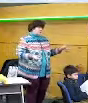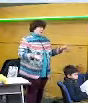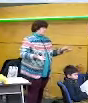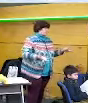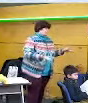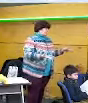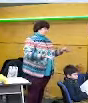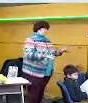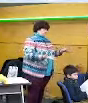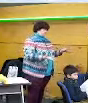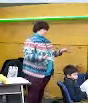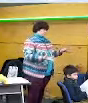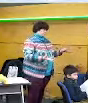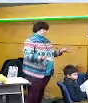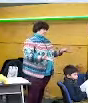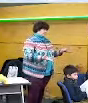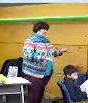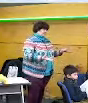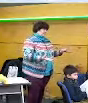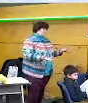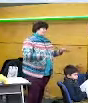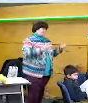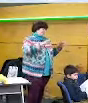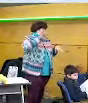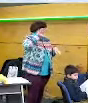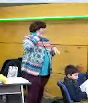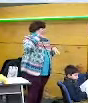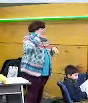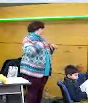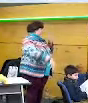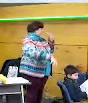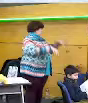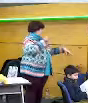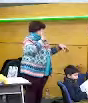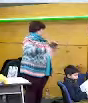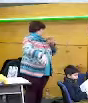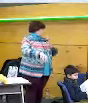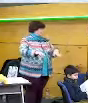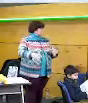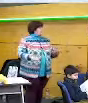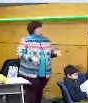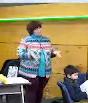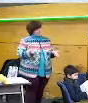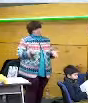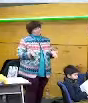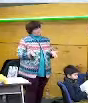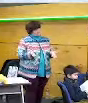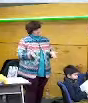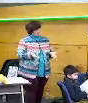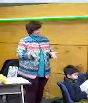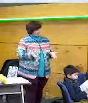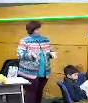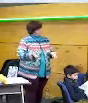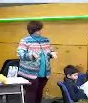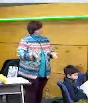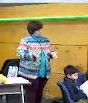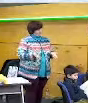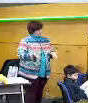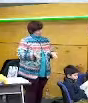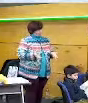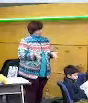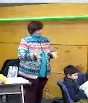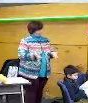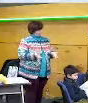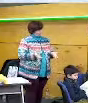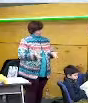dogs that know how to play the piano. No. They might take their paws and clong, clong, clong, clong, but I don't know any dogs that really play the